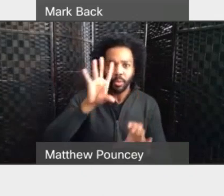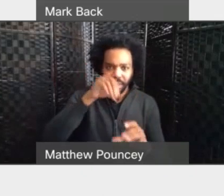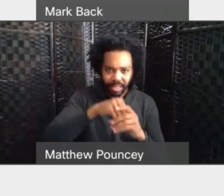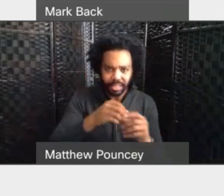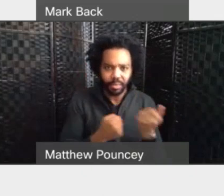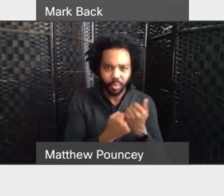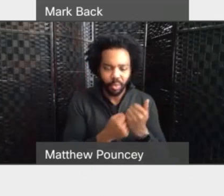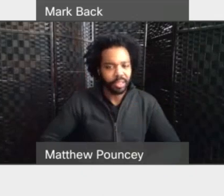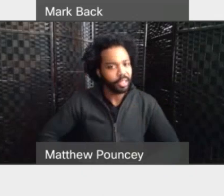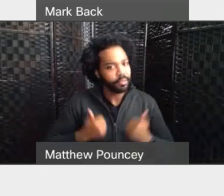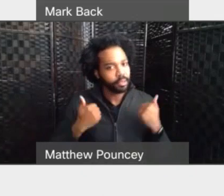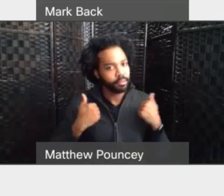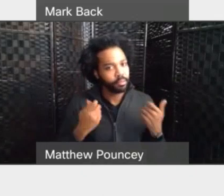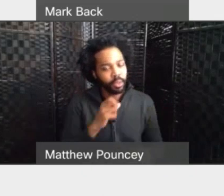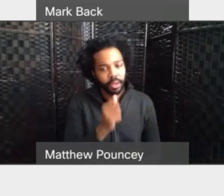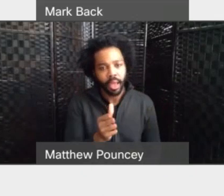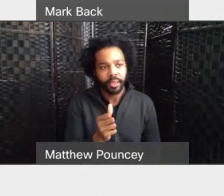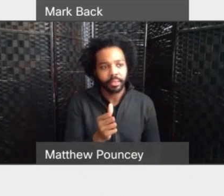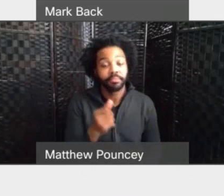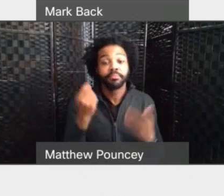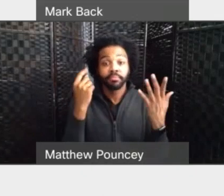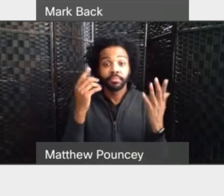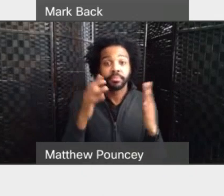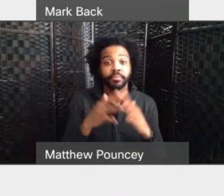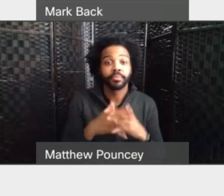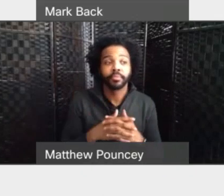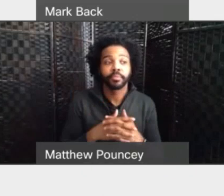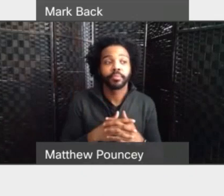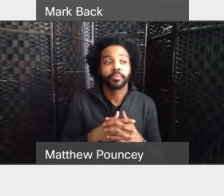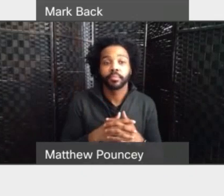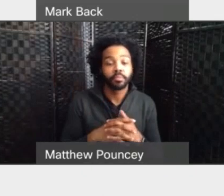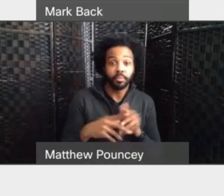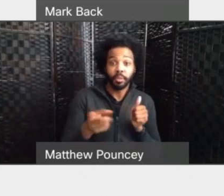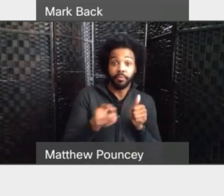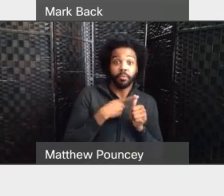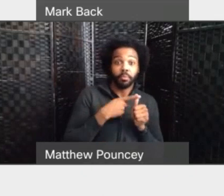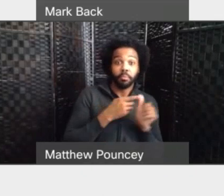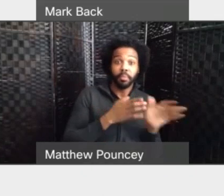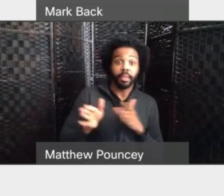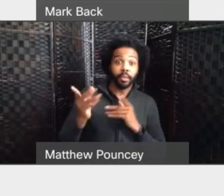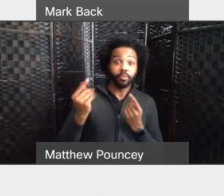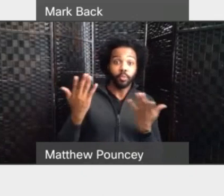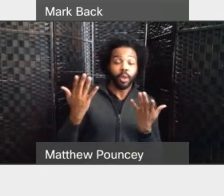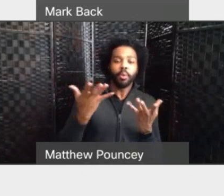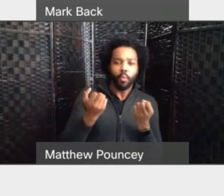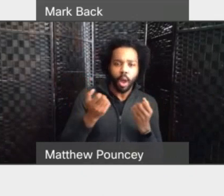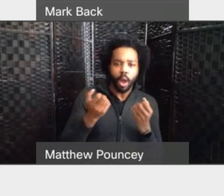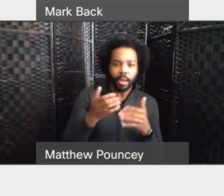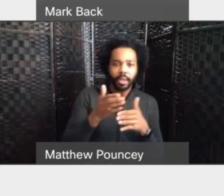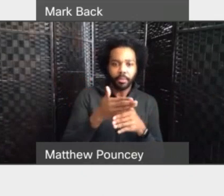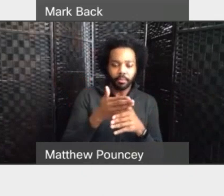And so you weren't just, the initial plan was for intermediate care